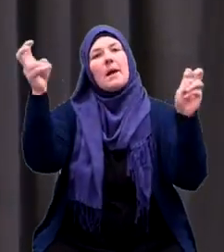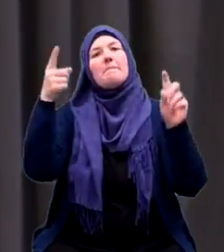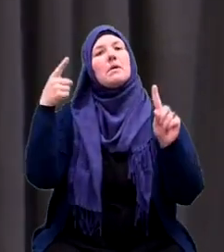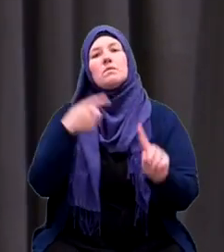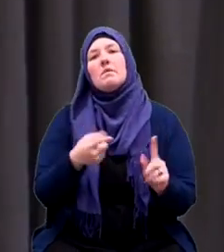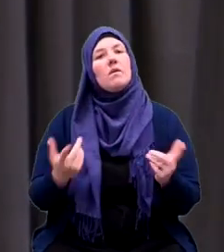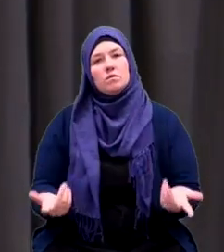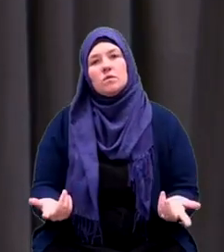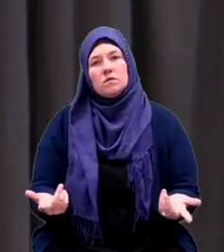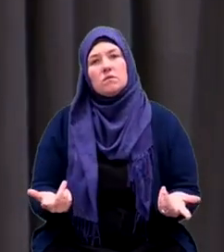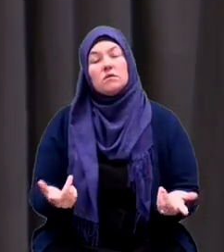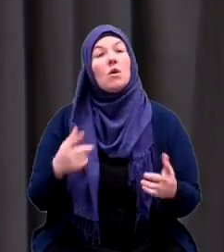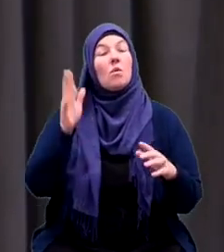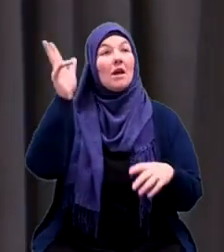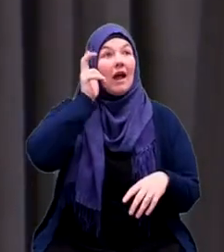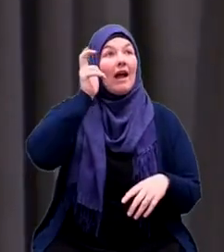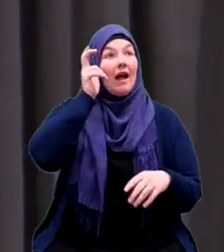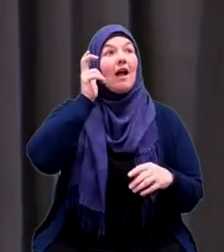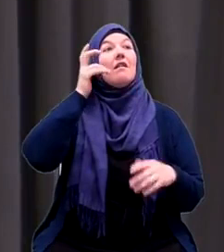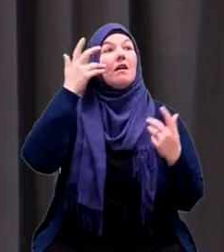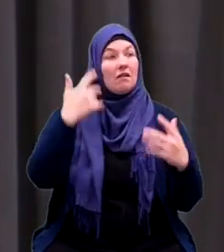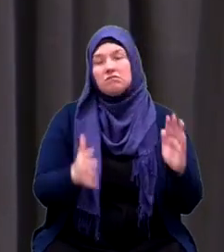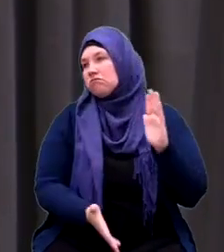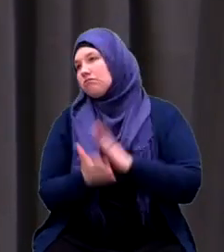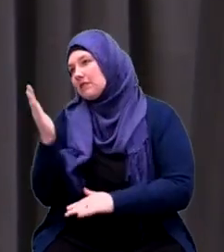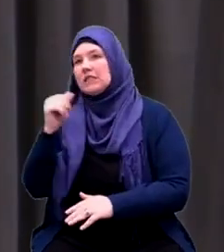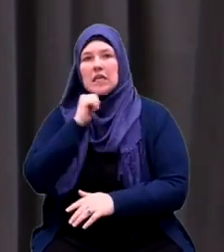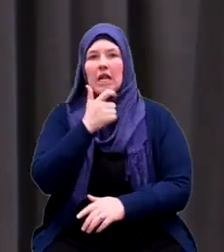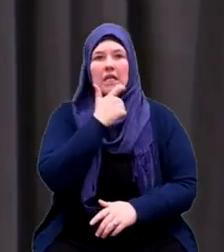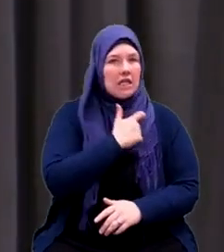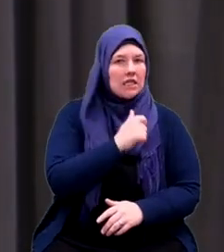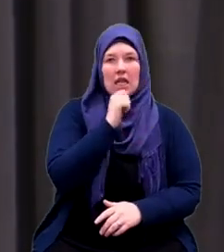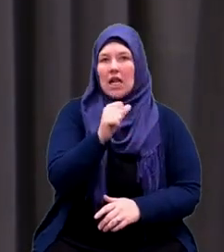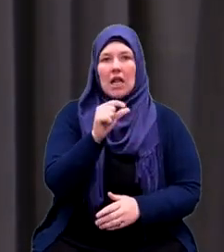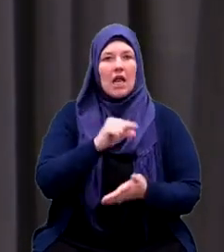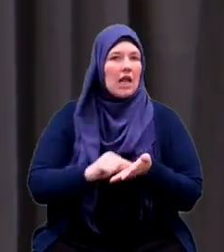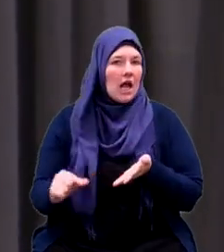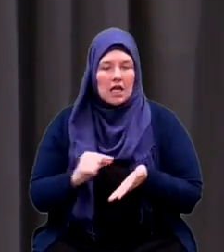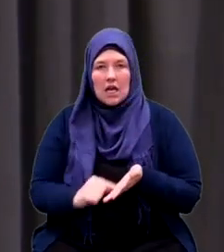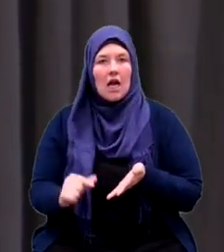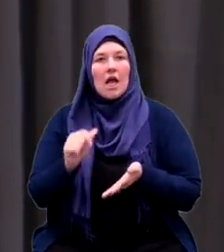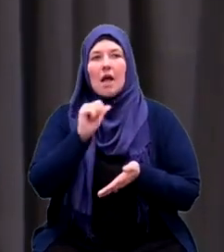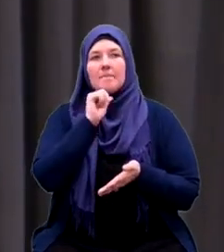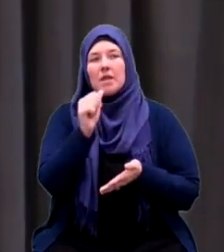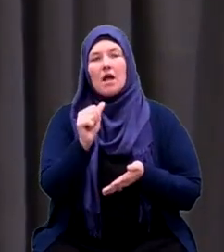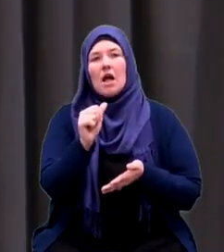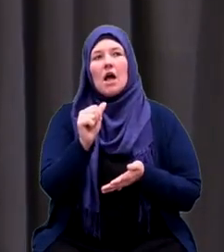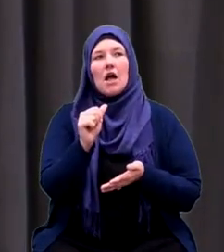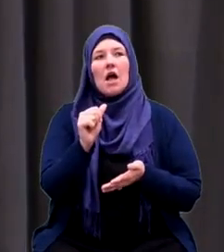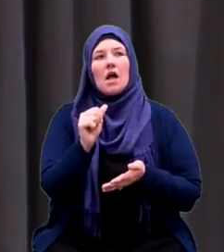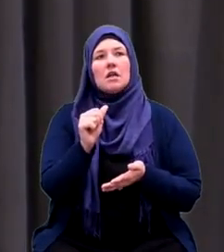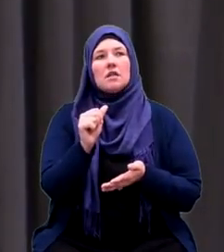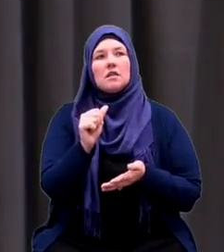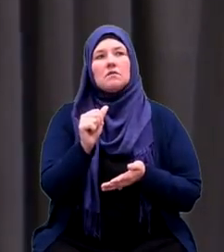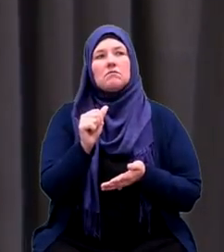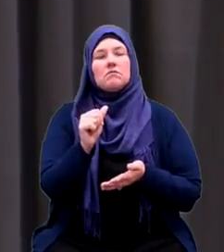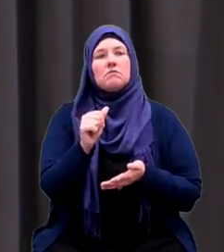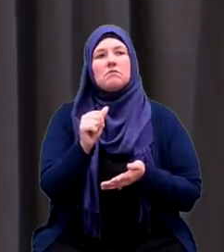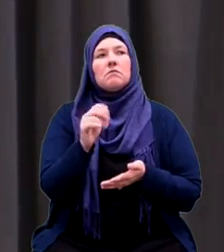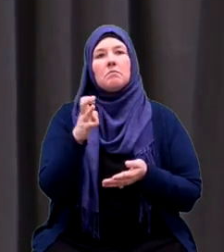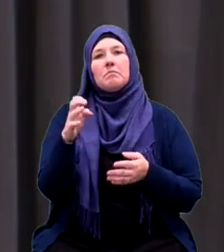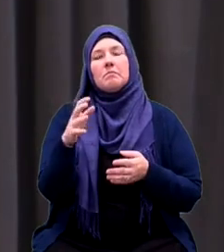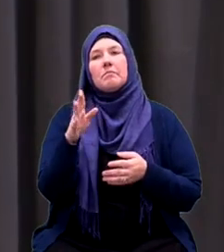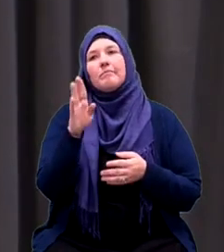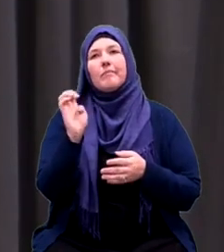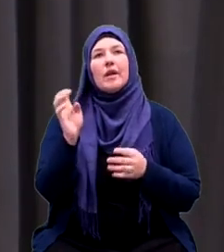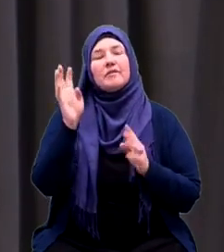even was about. Not a hadith, not an ayah. And I'm not being facetious here. I'm trying to